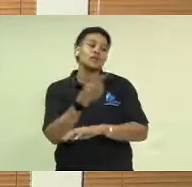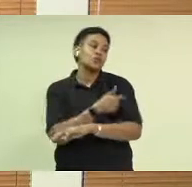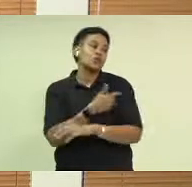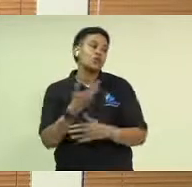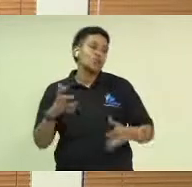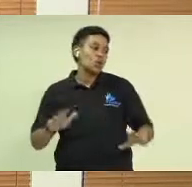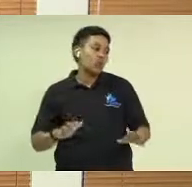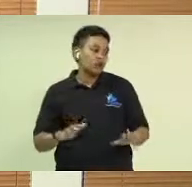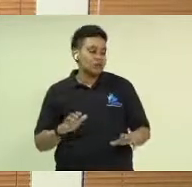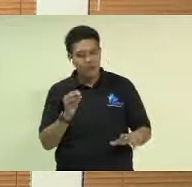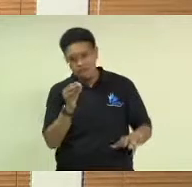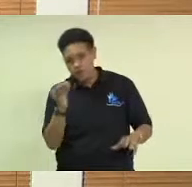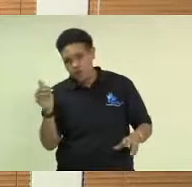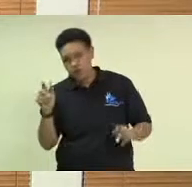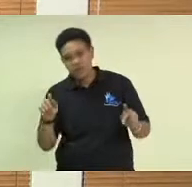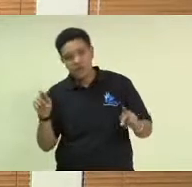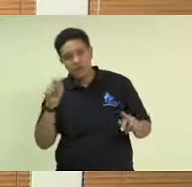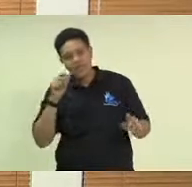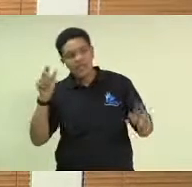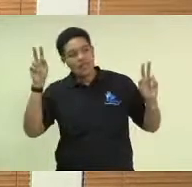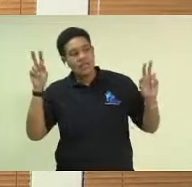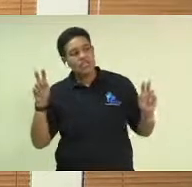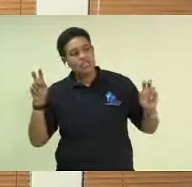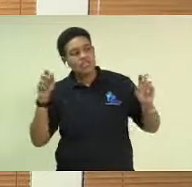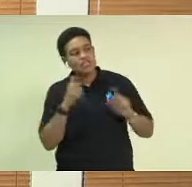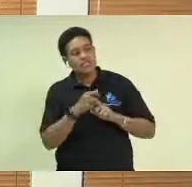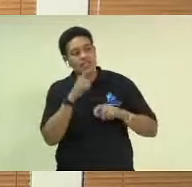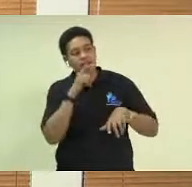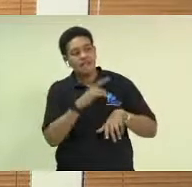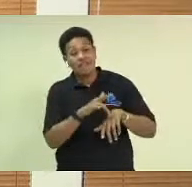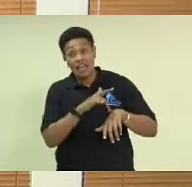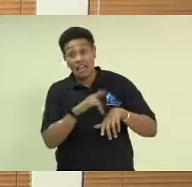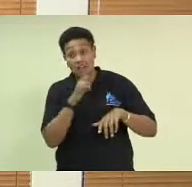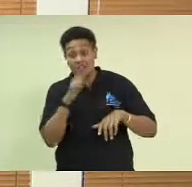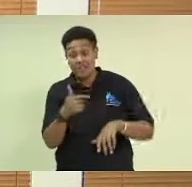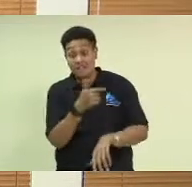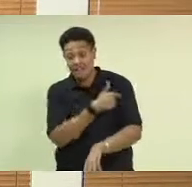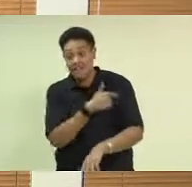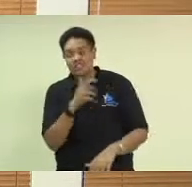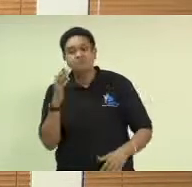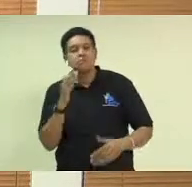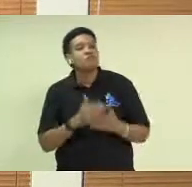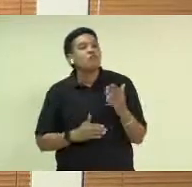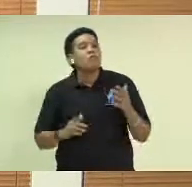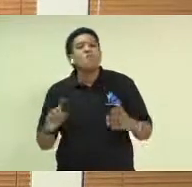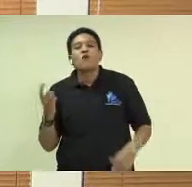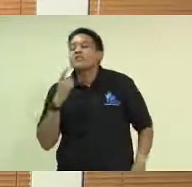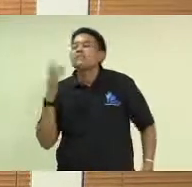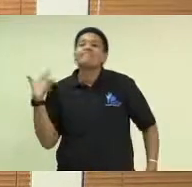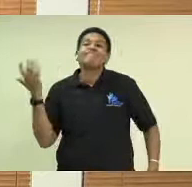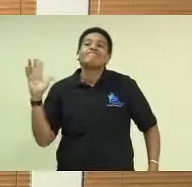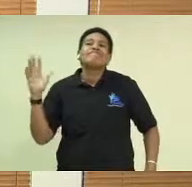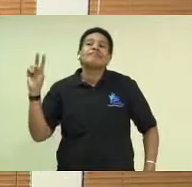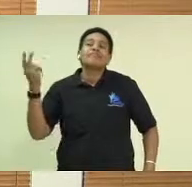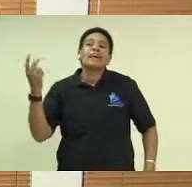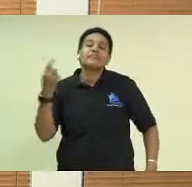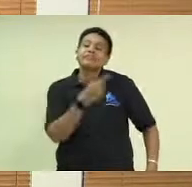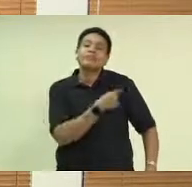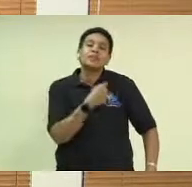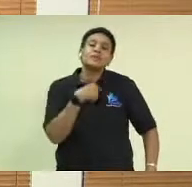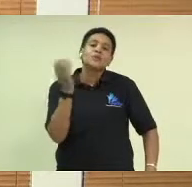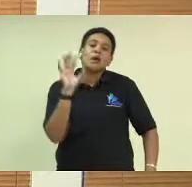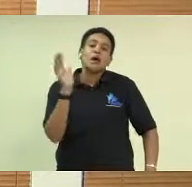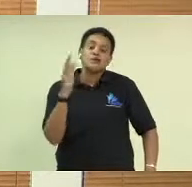take the second dose. So it's not just an issue of availability of vaccines, because we still are